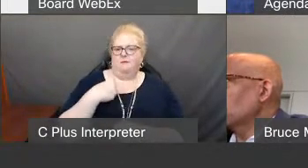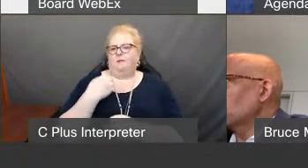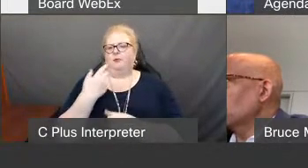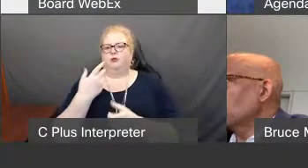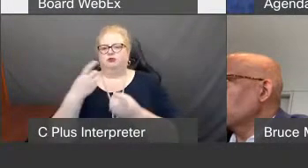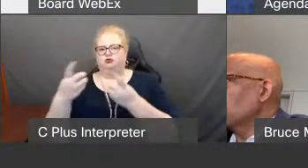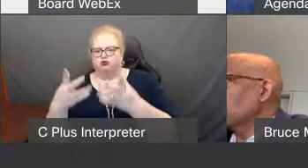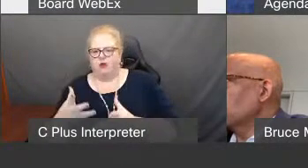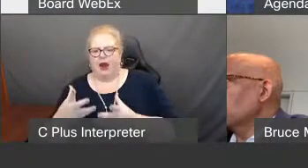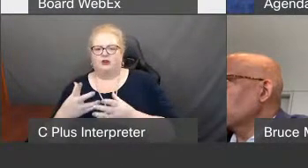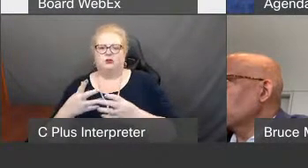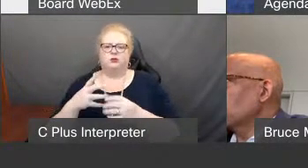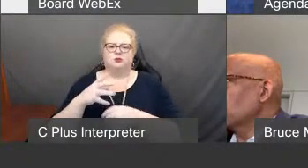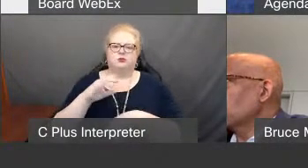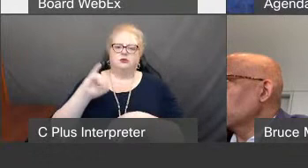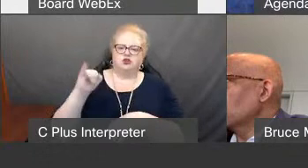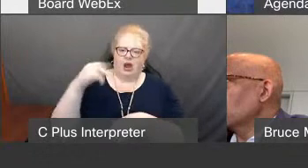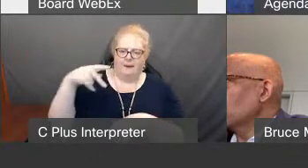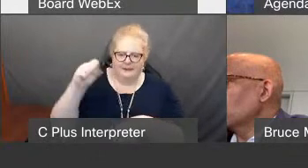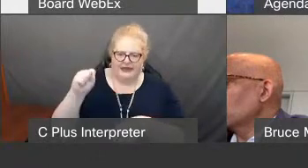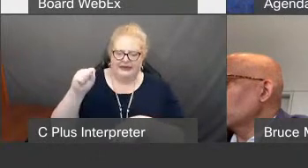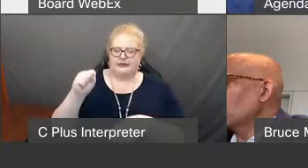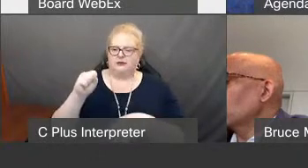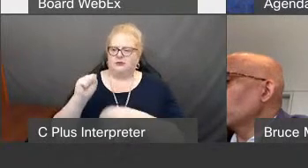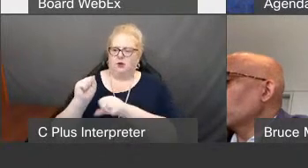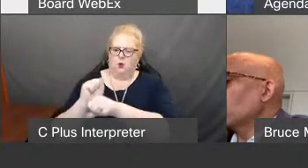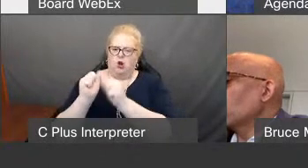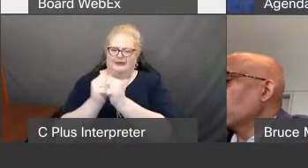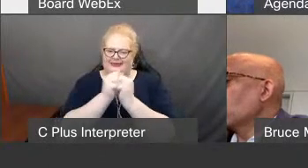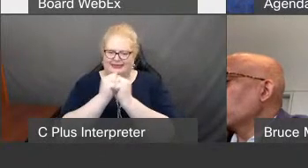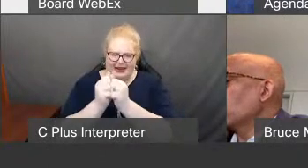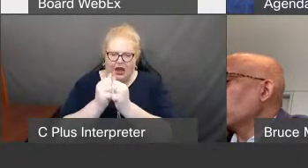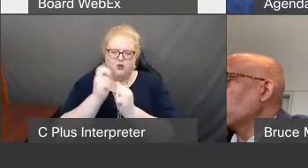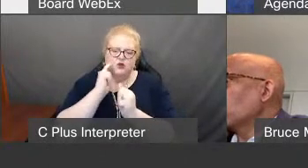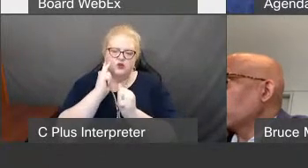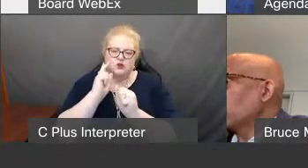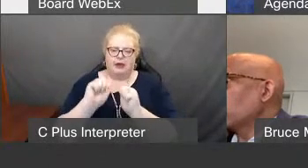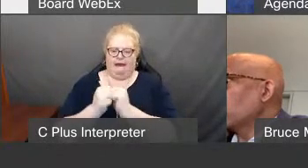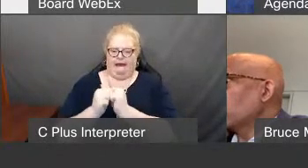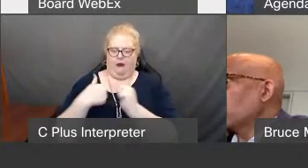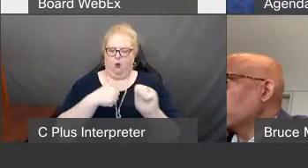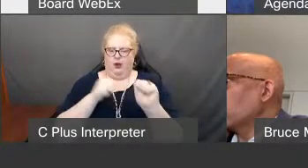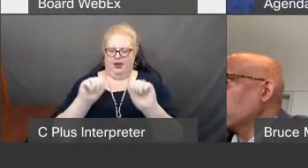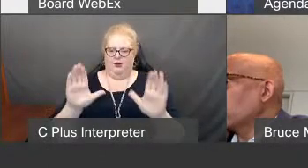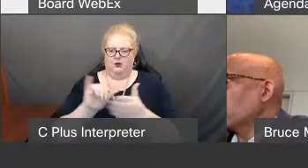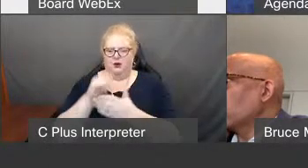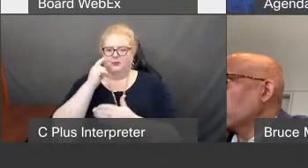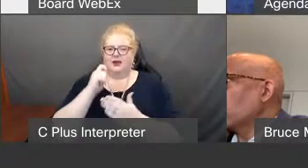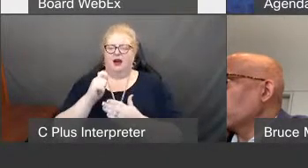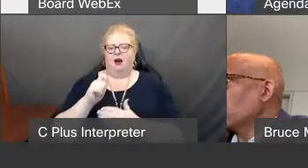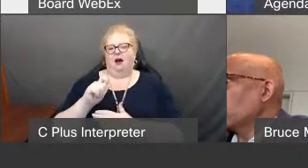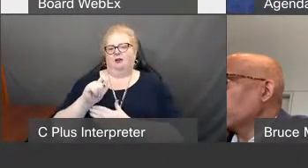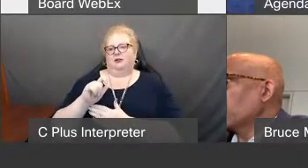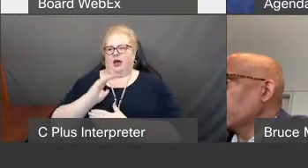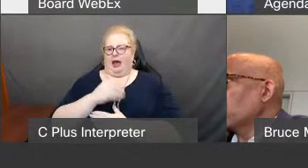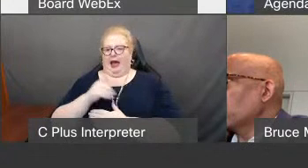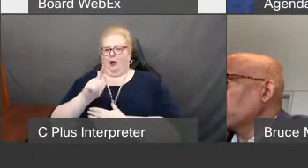together. Because we've got, you know, the city makes up a majority of Pulaski County for